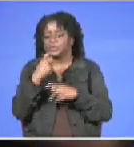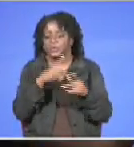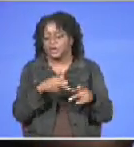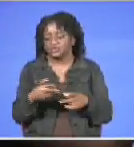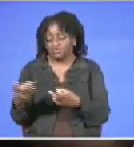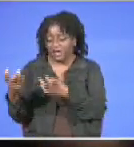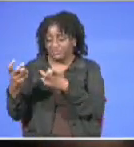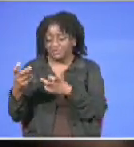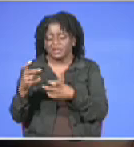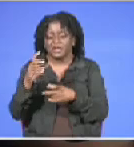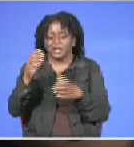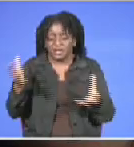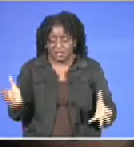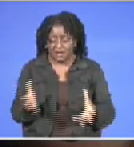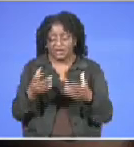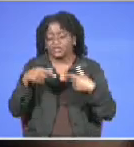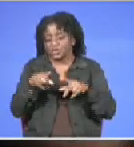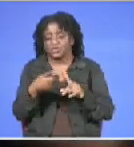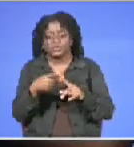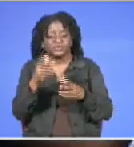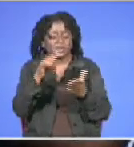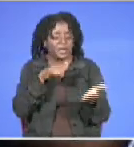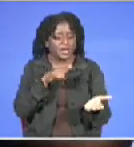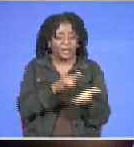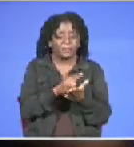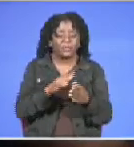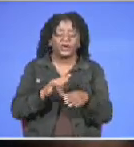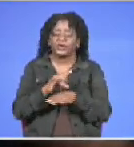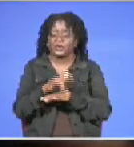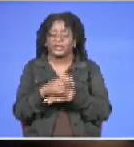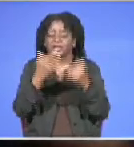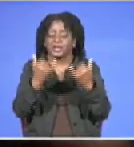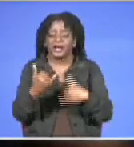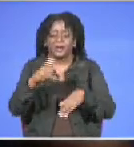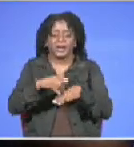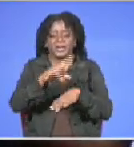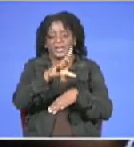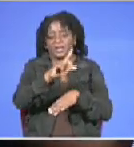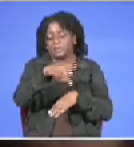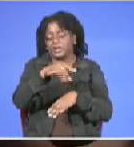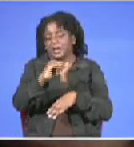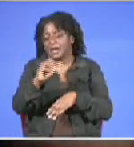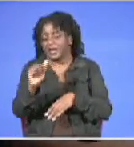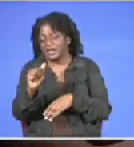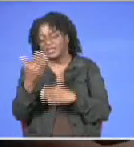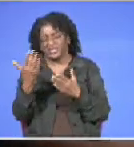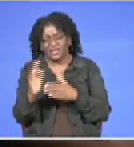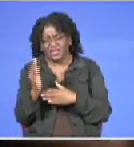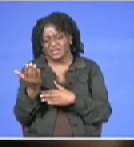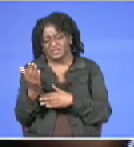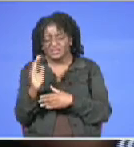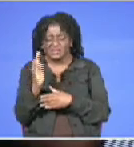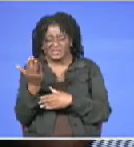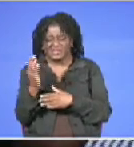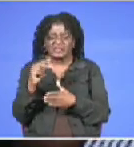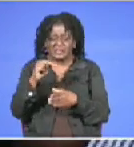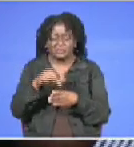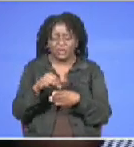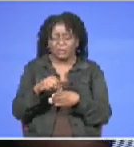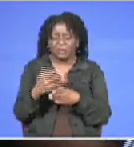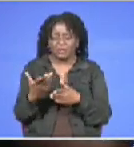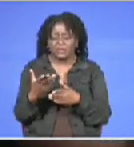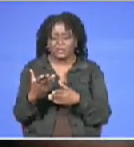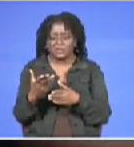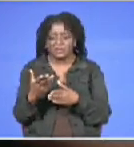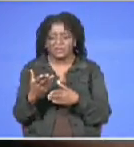While at the Lyndon Pinning International Airport, things are seemingly normal, one is always a